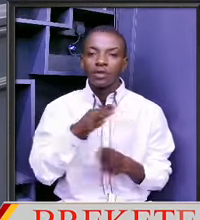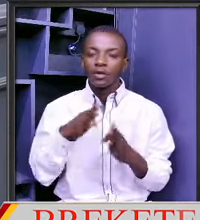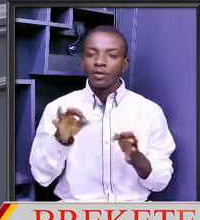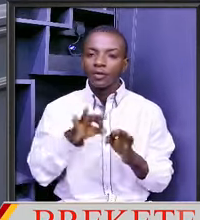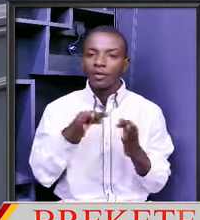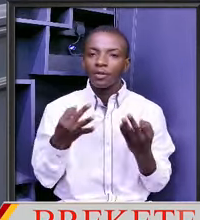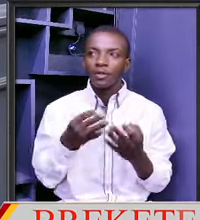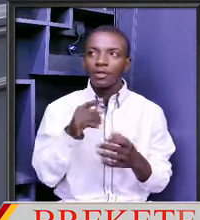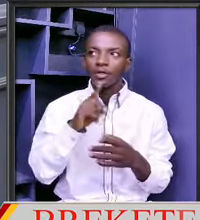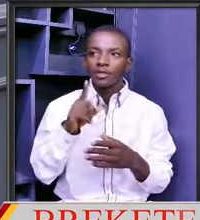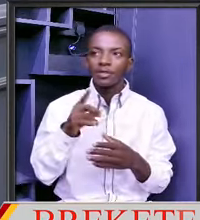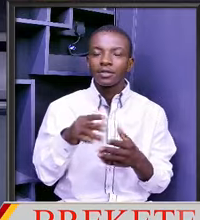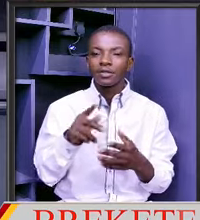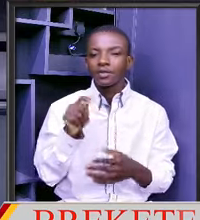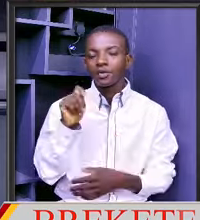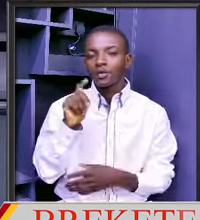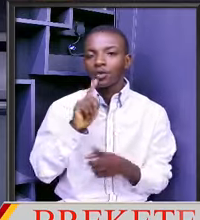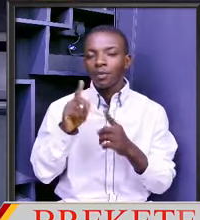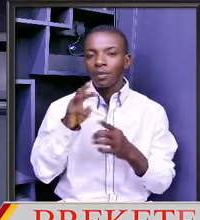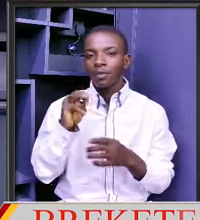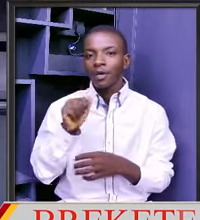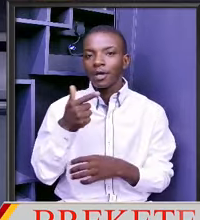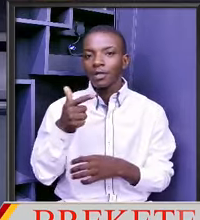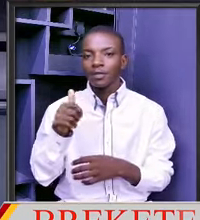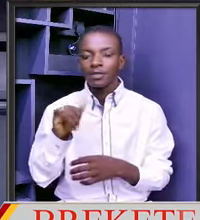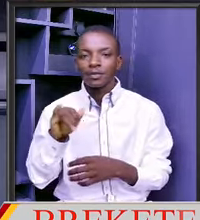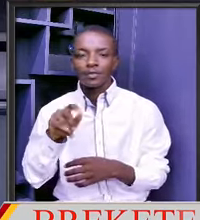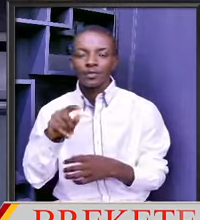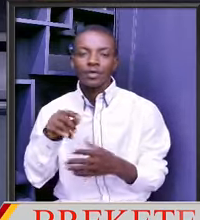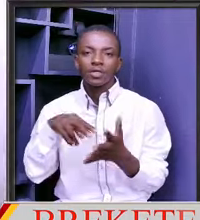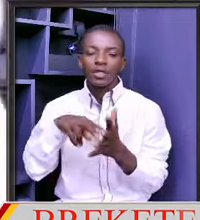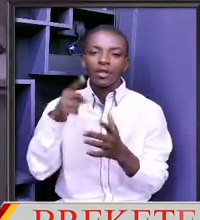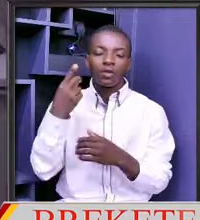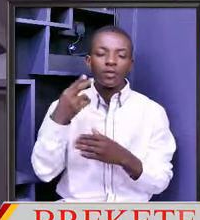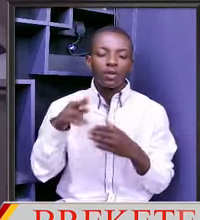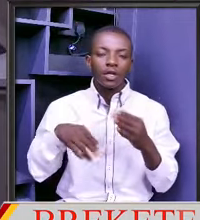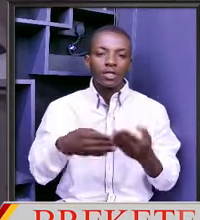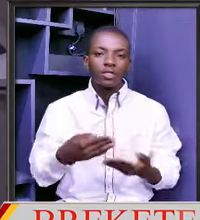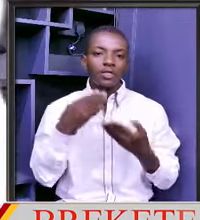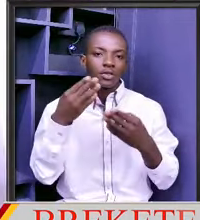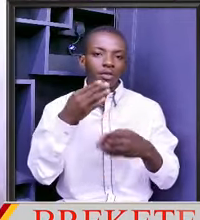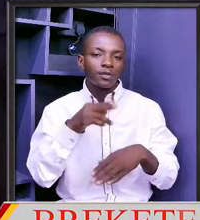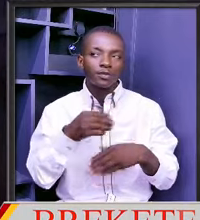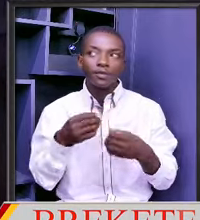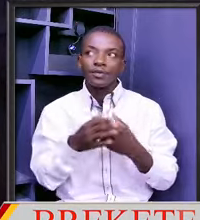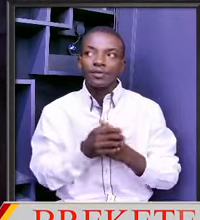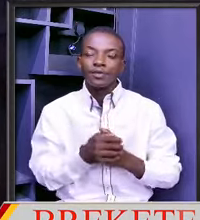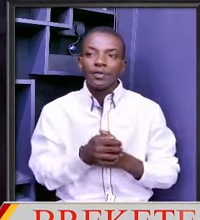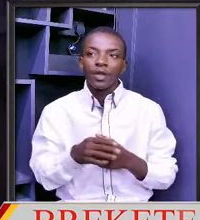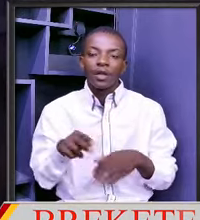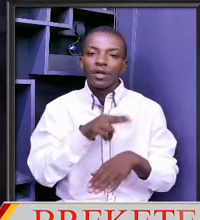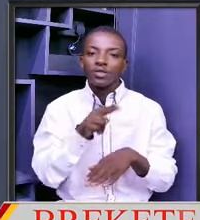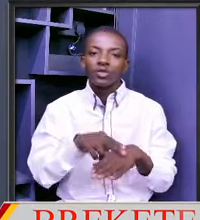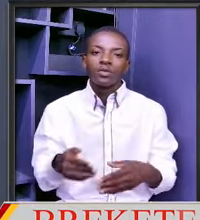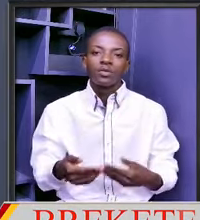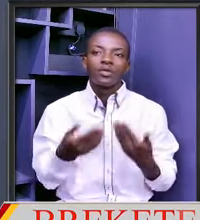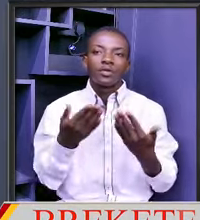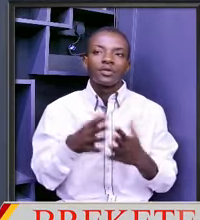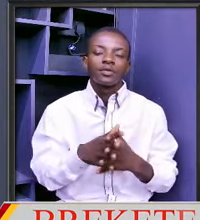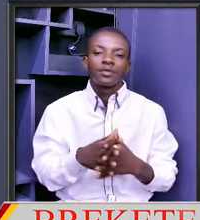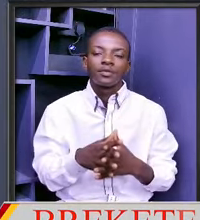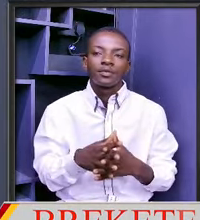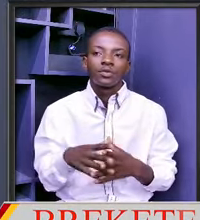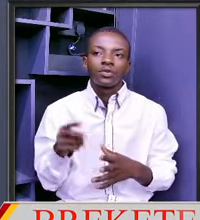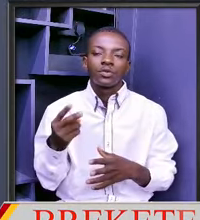Family Reality Radio and Television Talk Magazine program, please kindly stand up for the national pledge after the count of